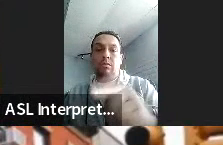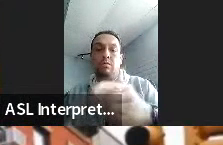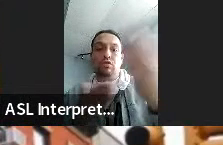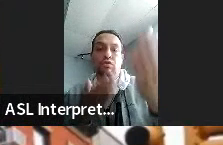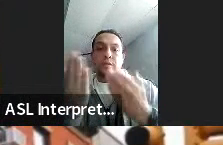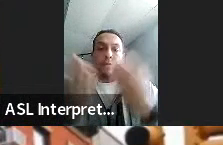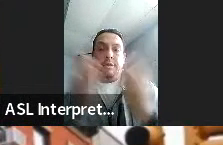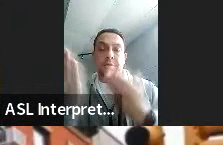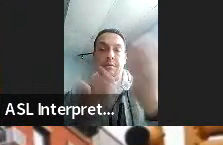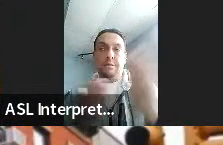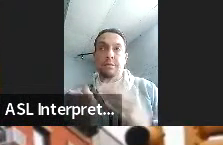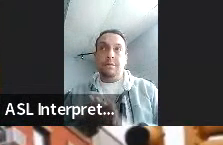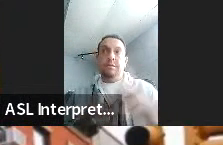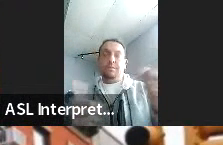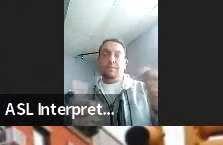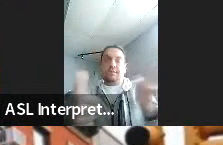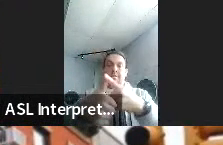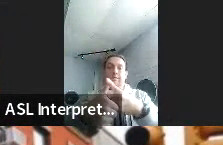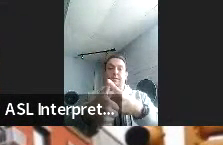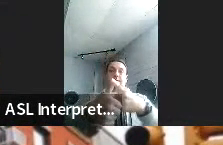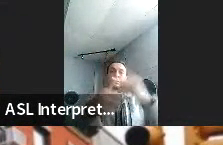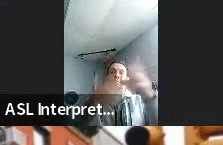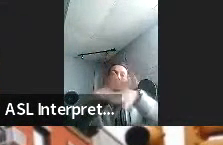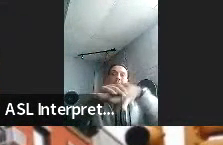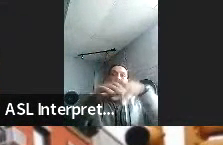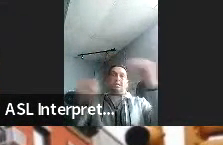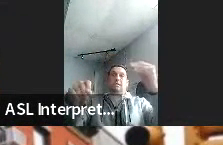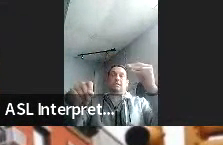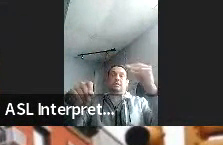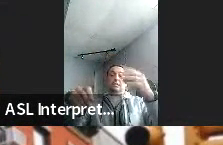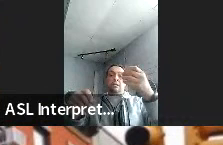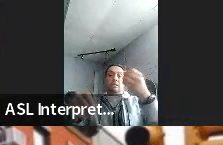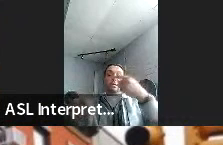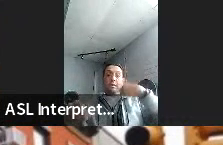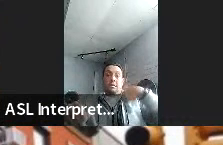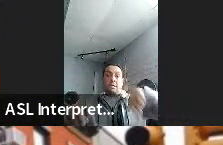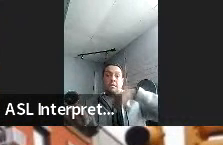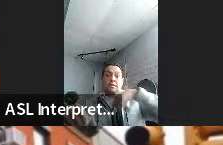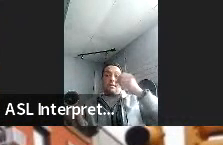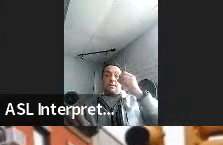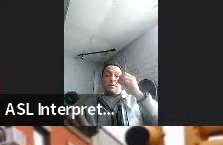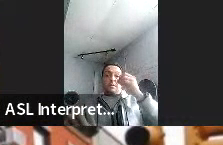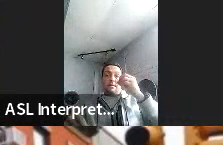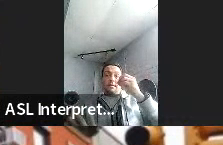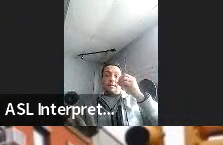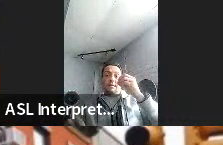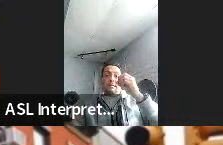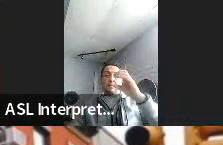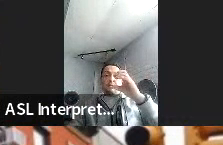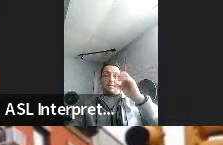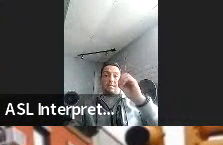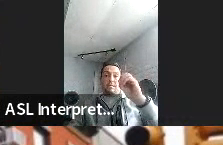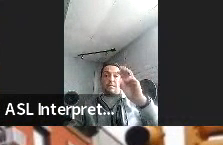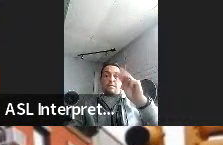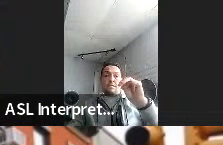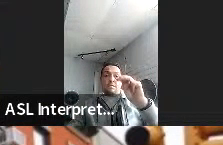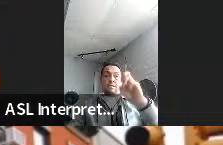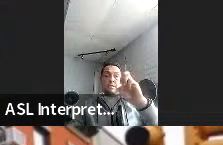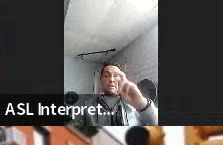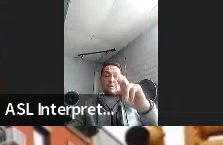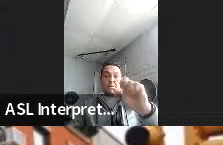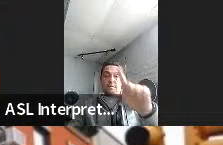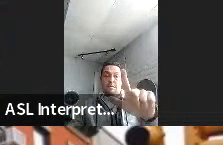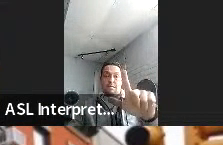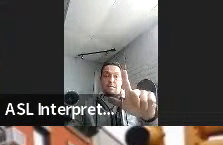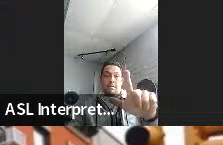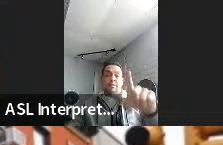First, outside of our commercial corridors, there are thousands of storefront businesses that dot our city's residential areas today. And these